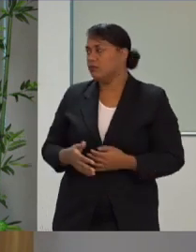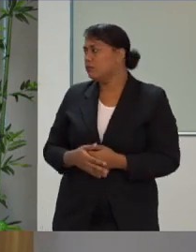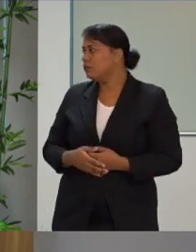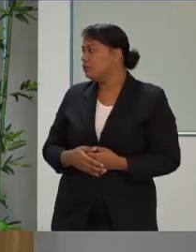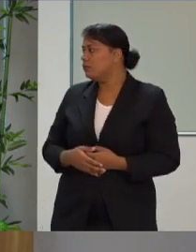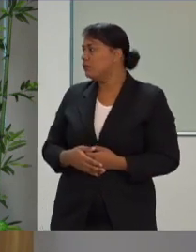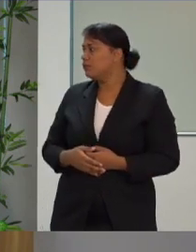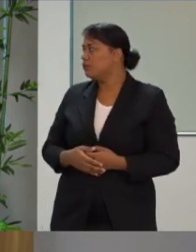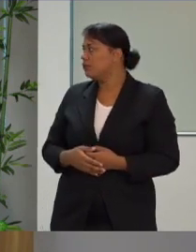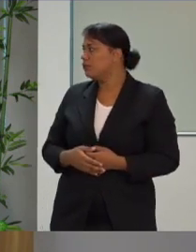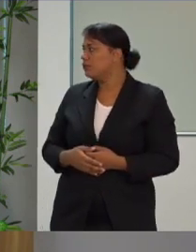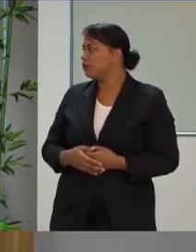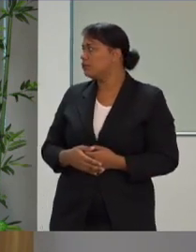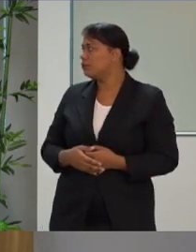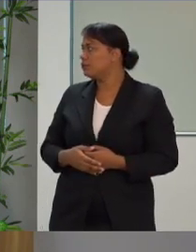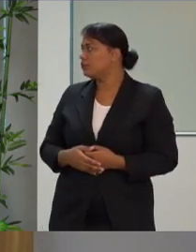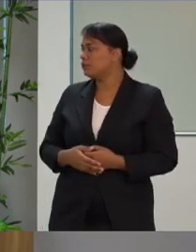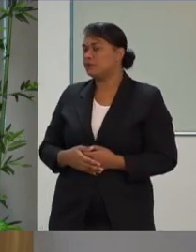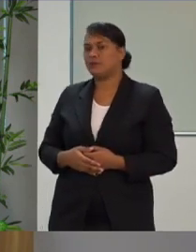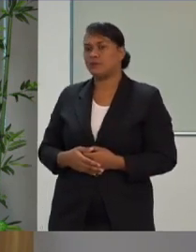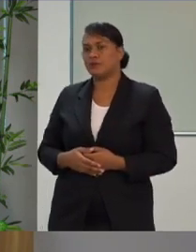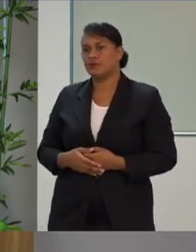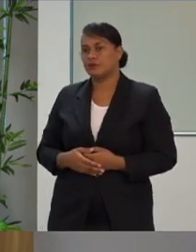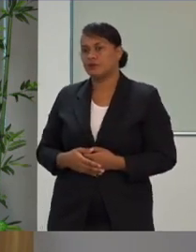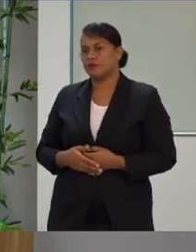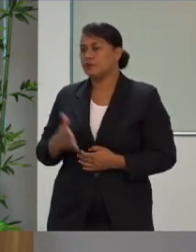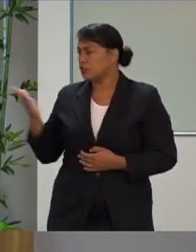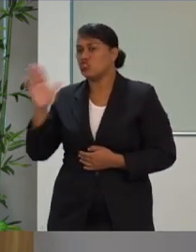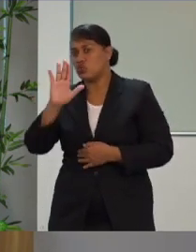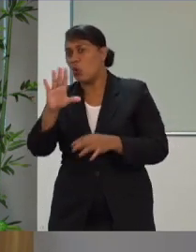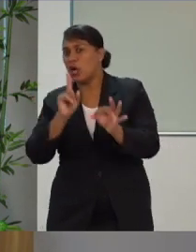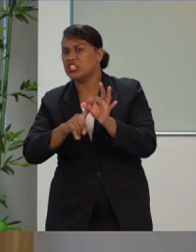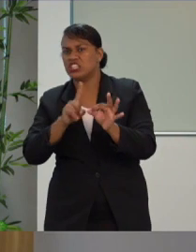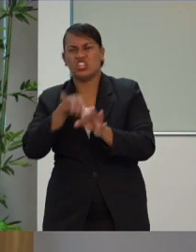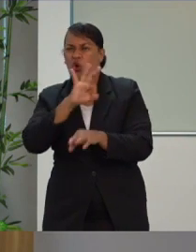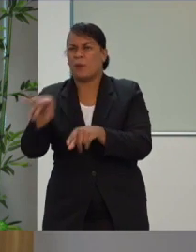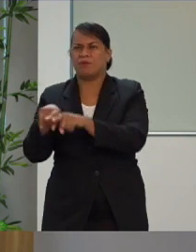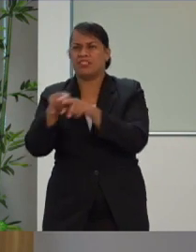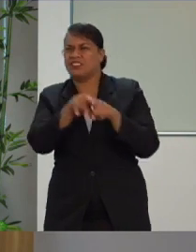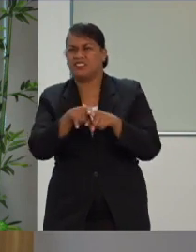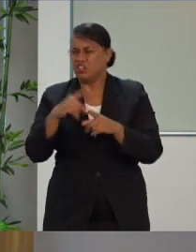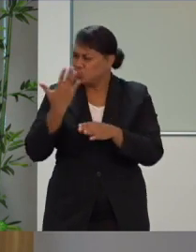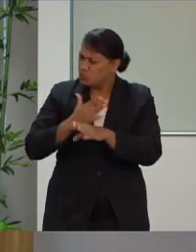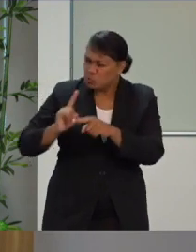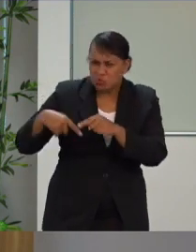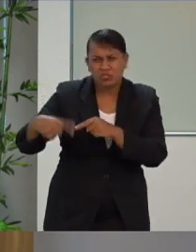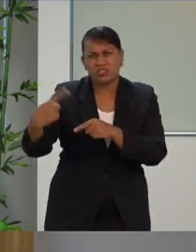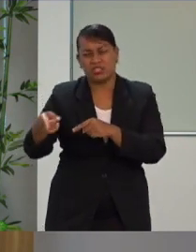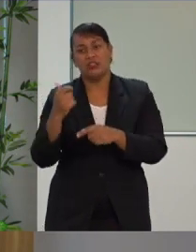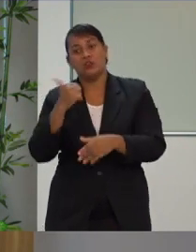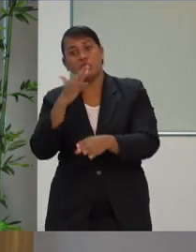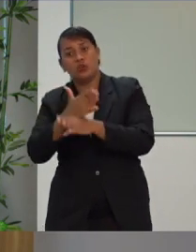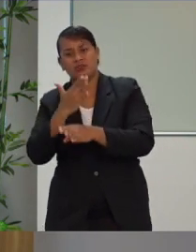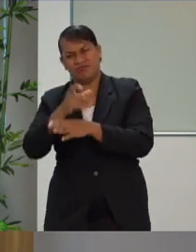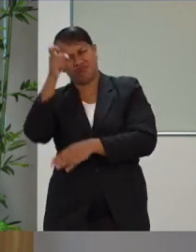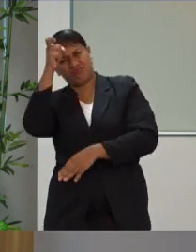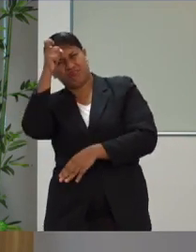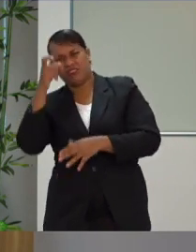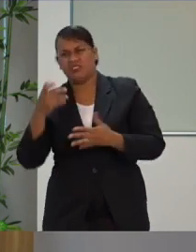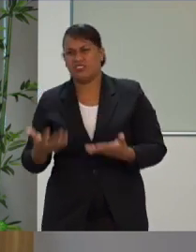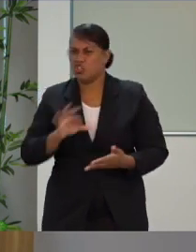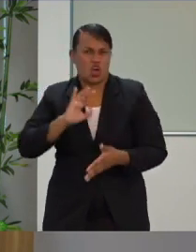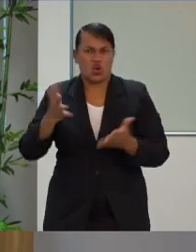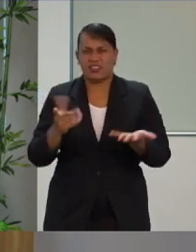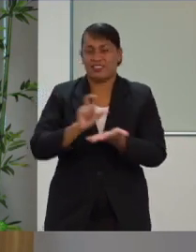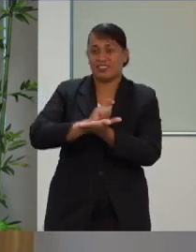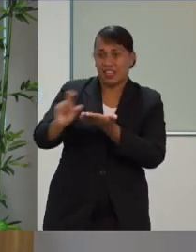Your question does not actually set out whether they're still working. You are still working. So obviously if you are taking your Easter holiday